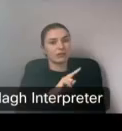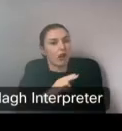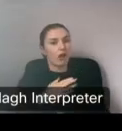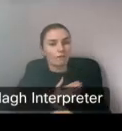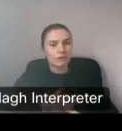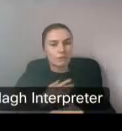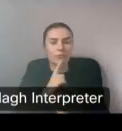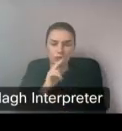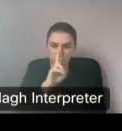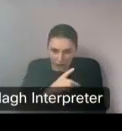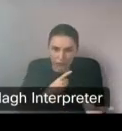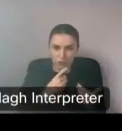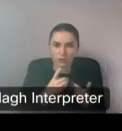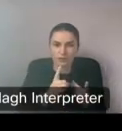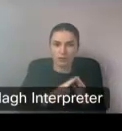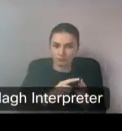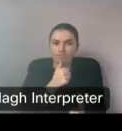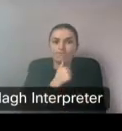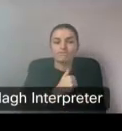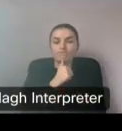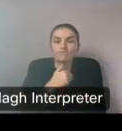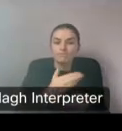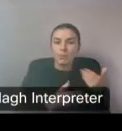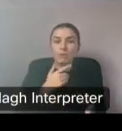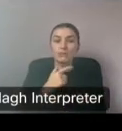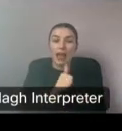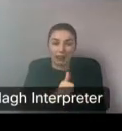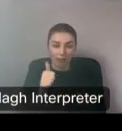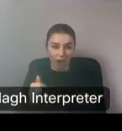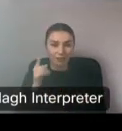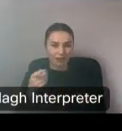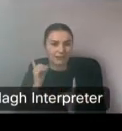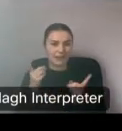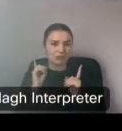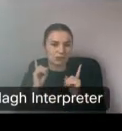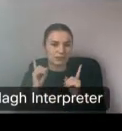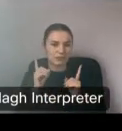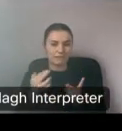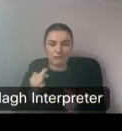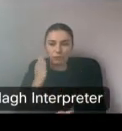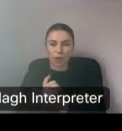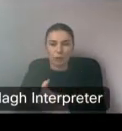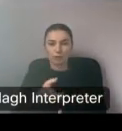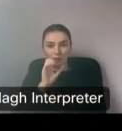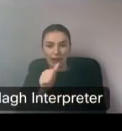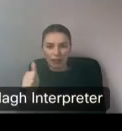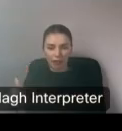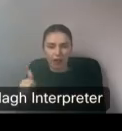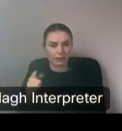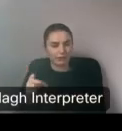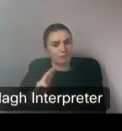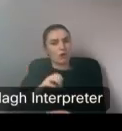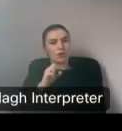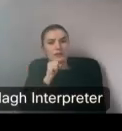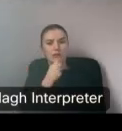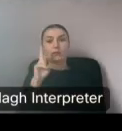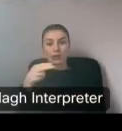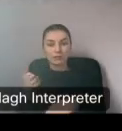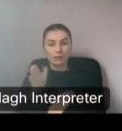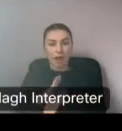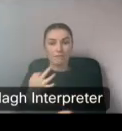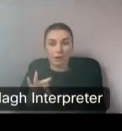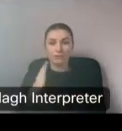can do it and hang in there. Alcohol is actually dangerous. Coming off alcohol withdrawals are much more severe and dangerous. You can die from alcohol